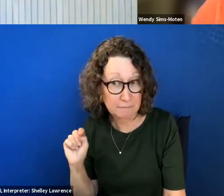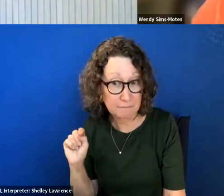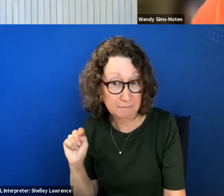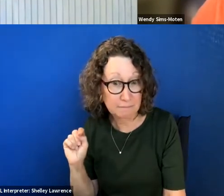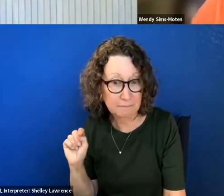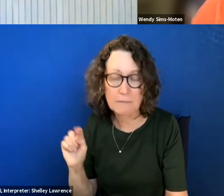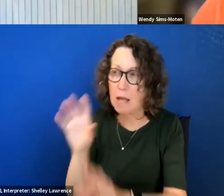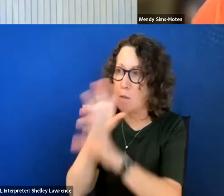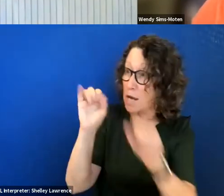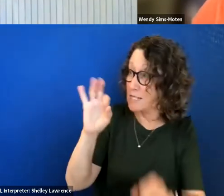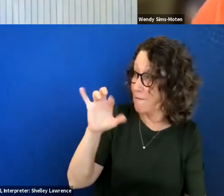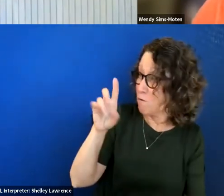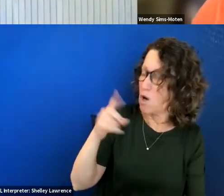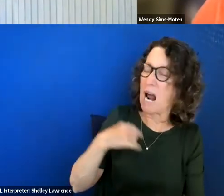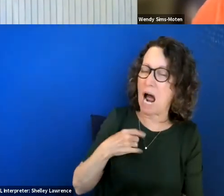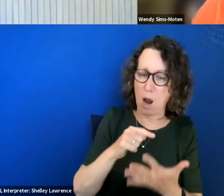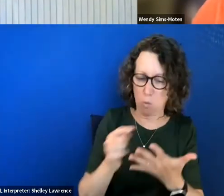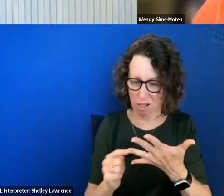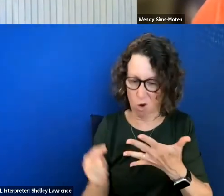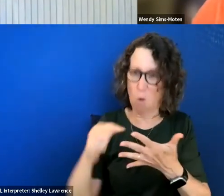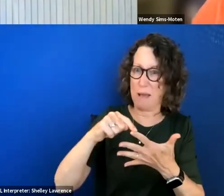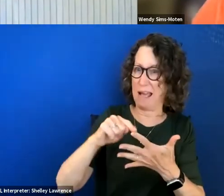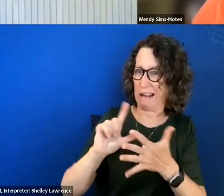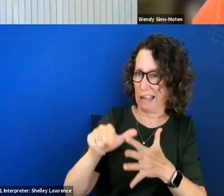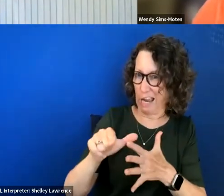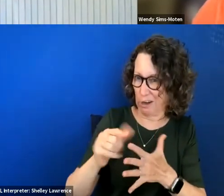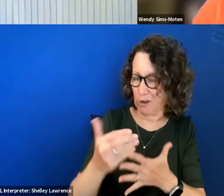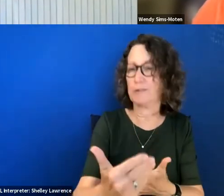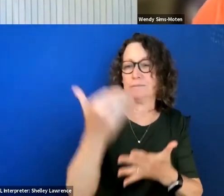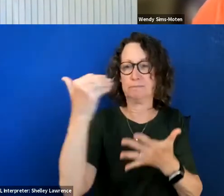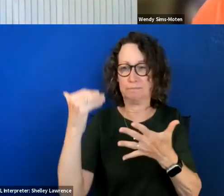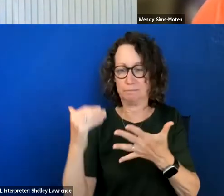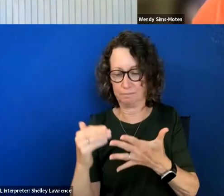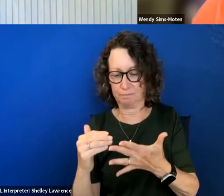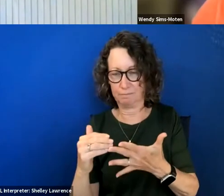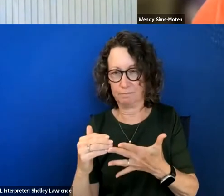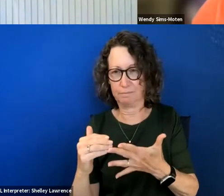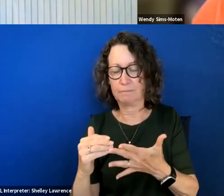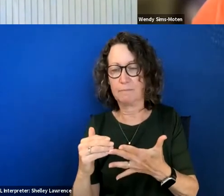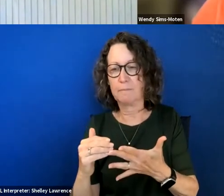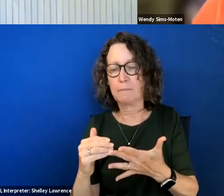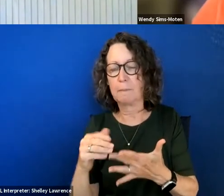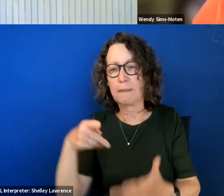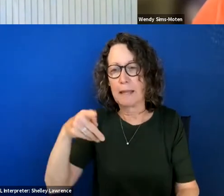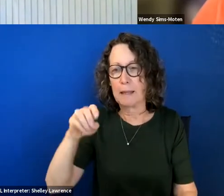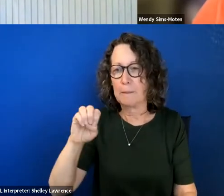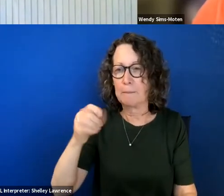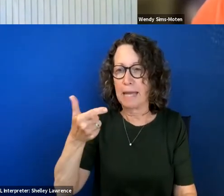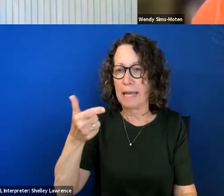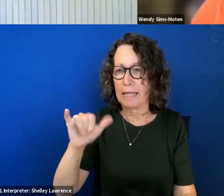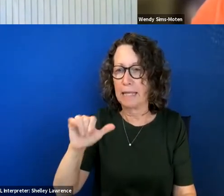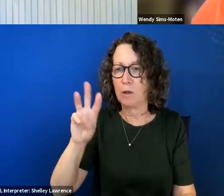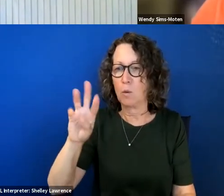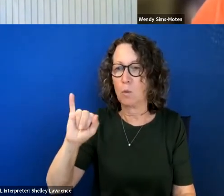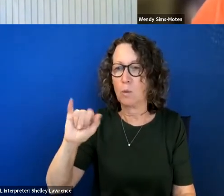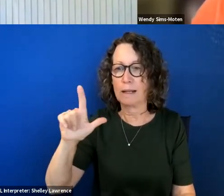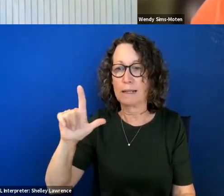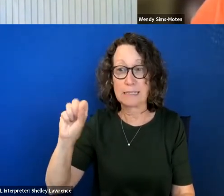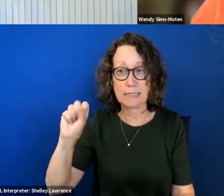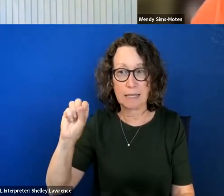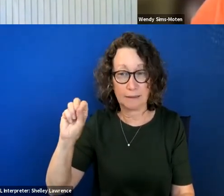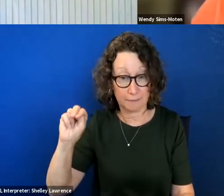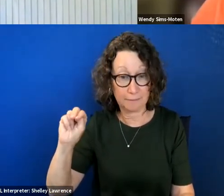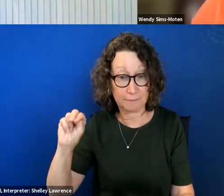President Ford, I will come back to Ms. Bonet. I will okay. With our next speaker, which is Peggy Wilson.